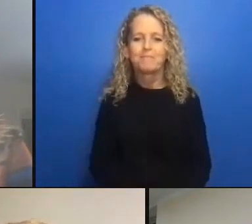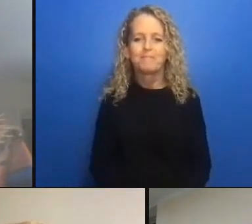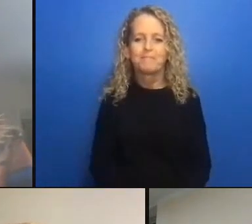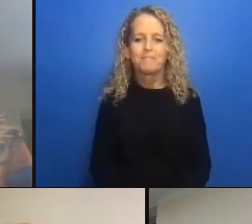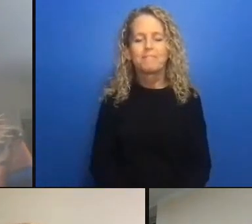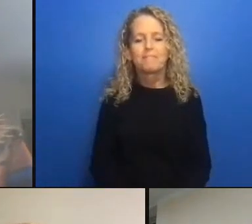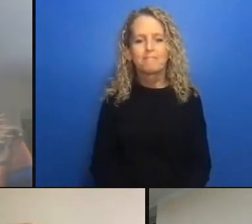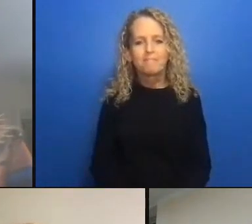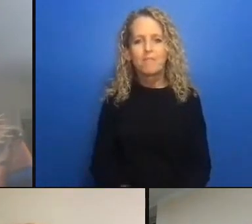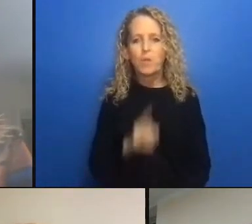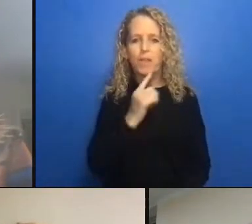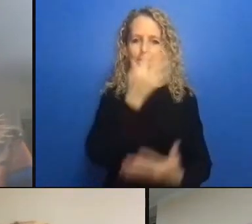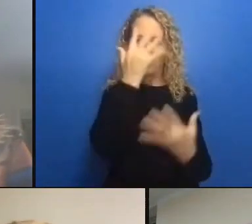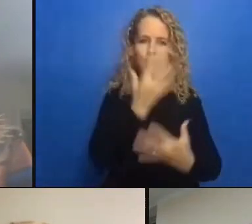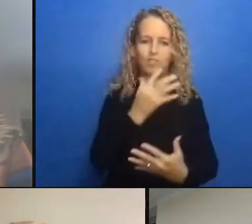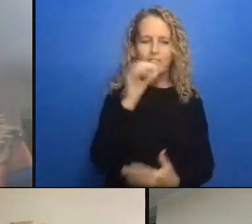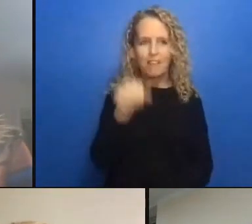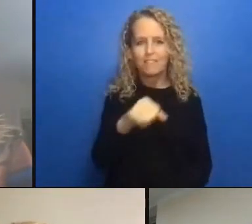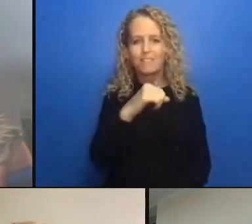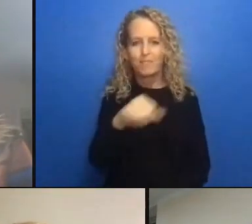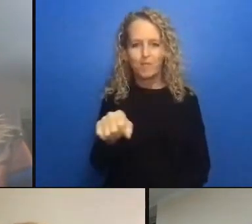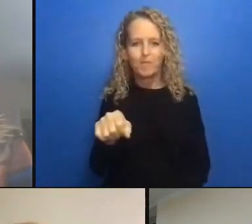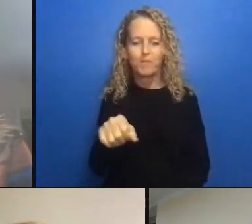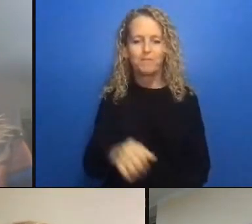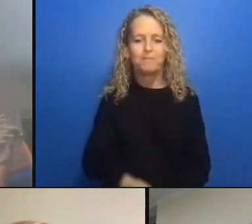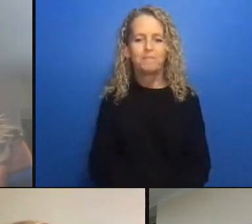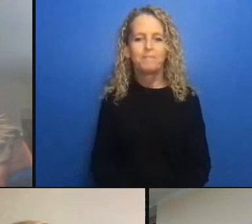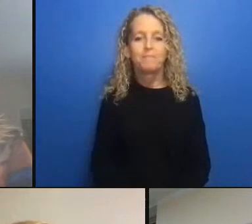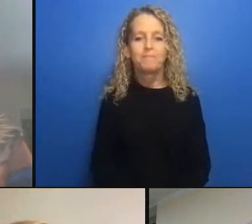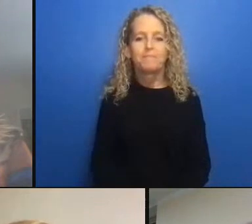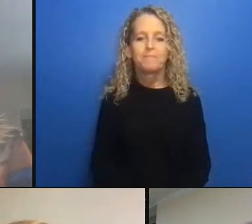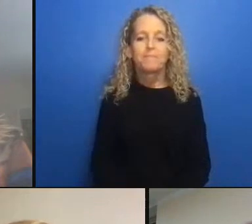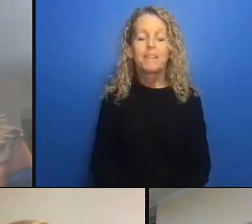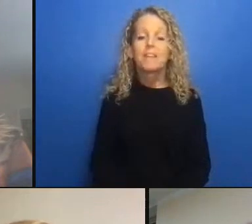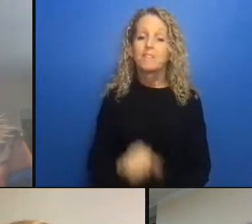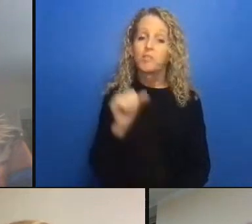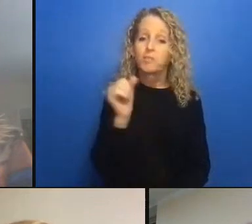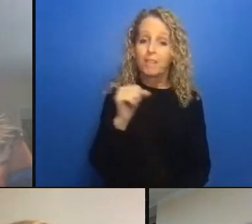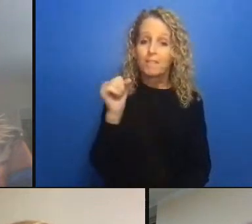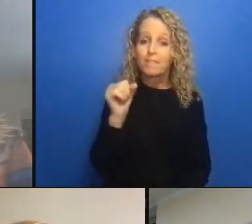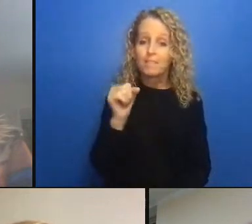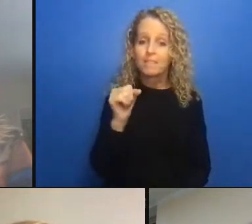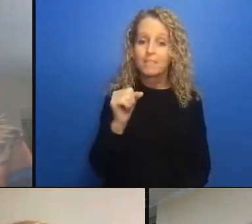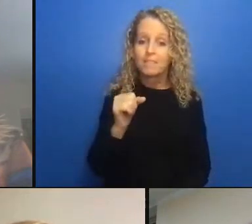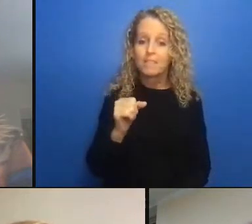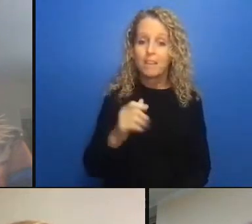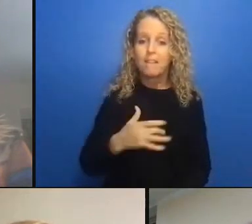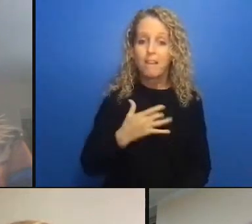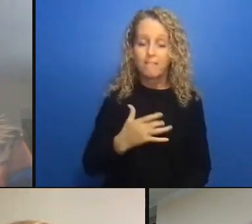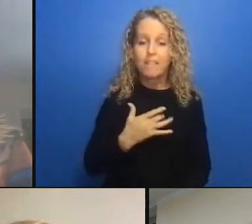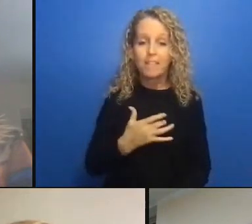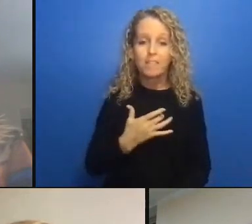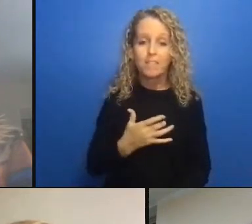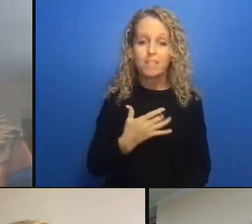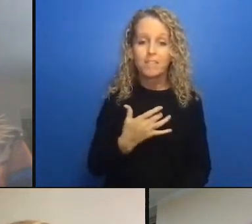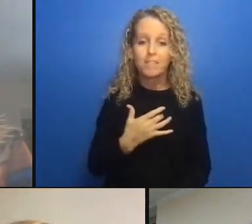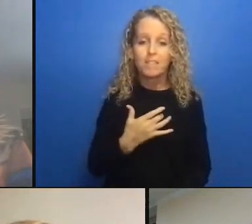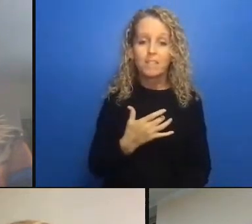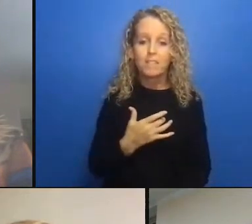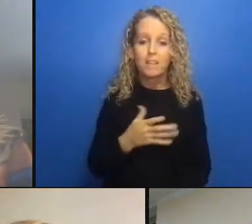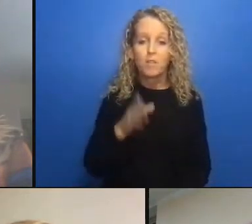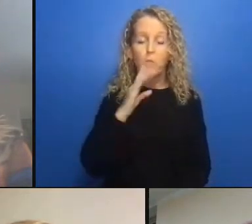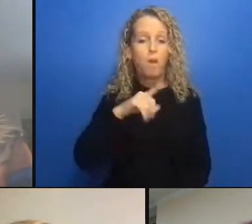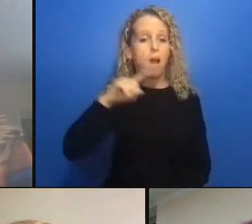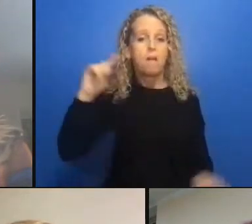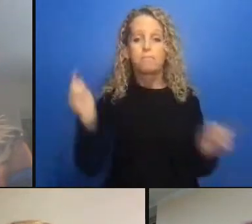no. Yes, in the sense that it I believe has the potential to revolutionize what happens in